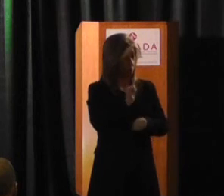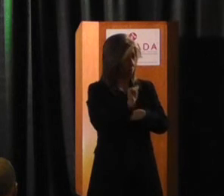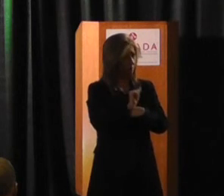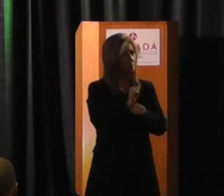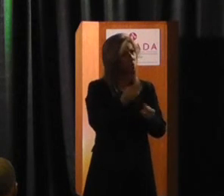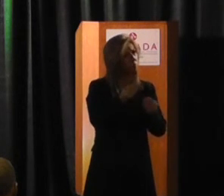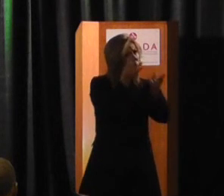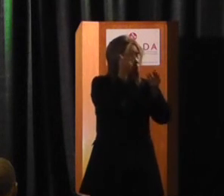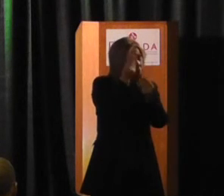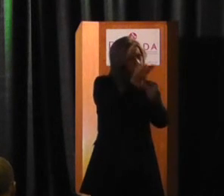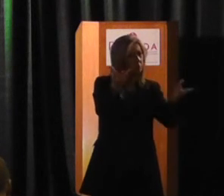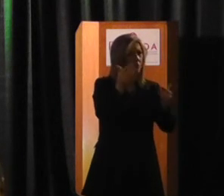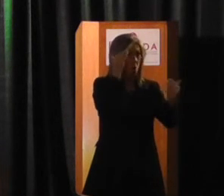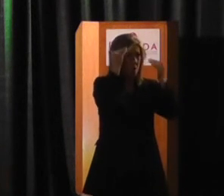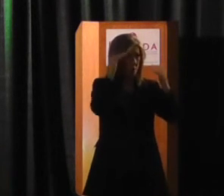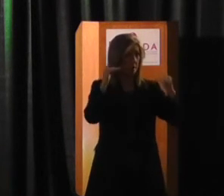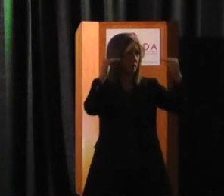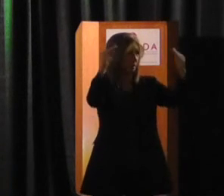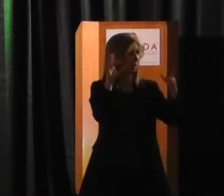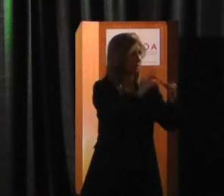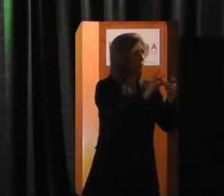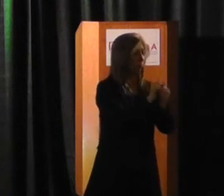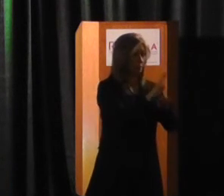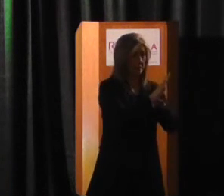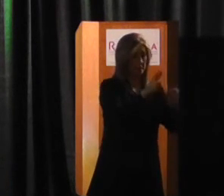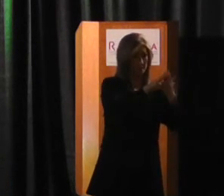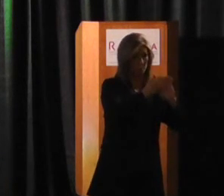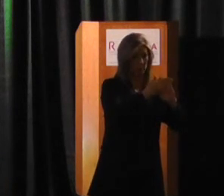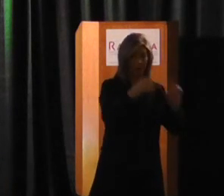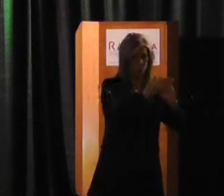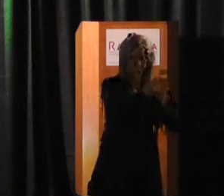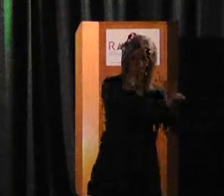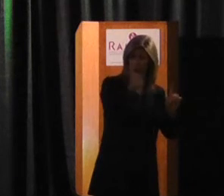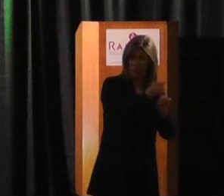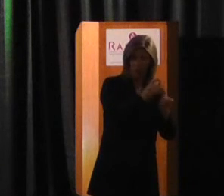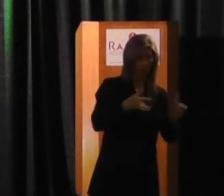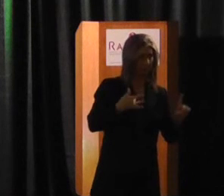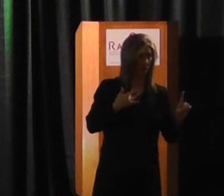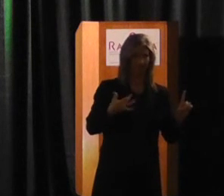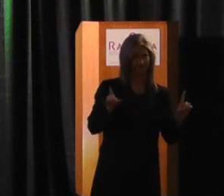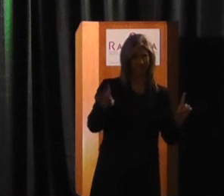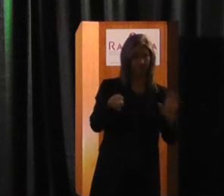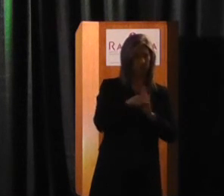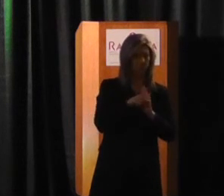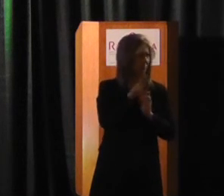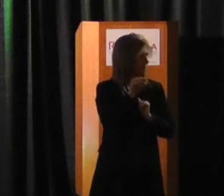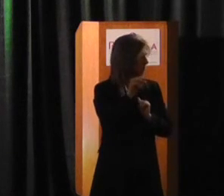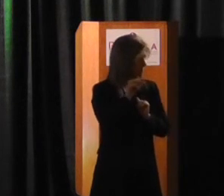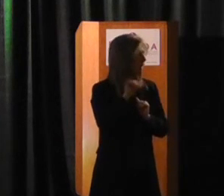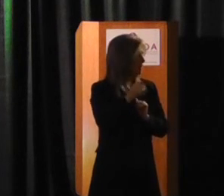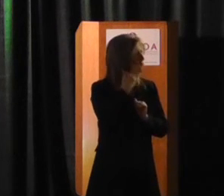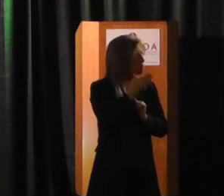community. Hiring people with disabilities shouldn't be charitable. It makes good business sense. This is a demographic whose business companies should